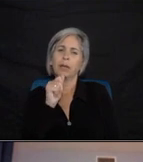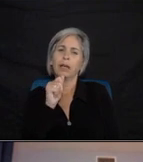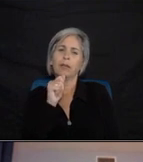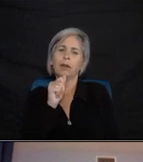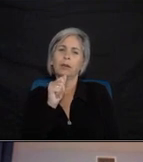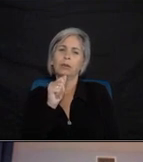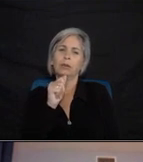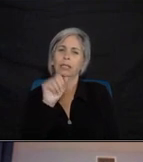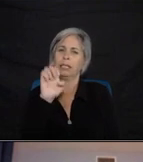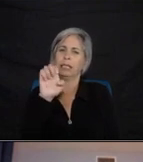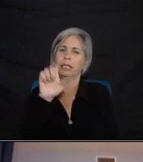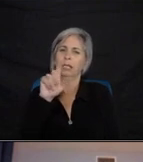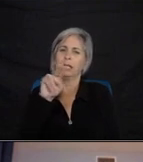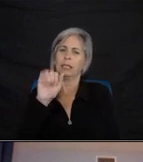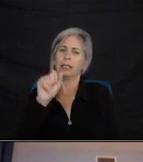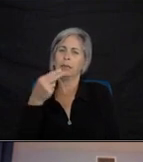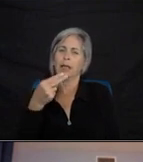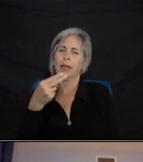of Elizabeth